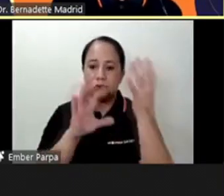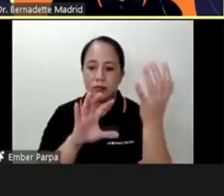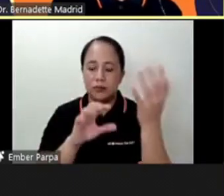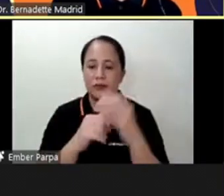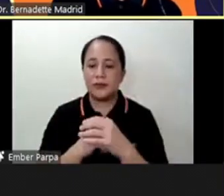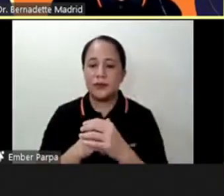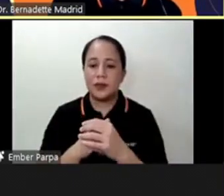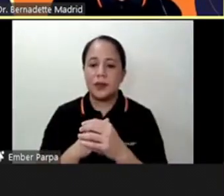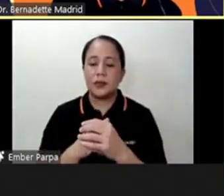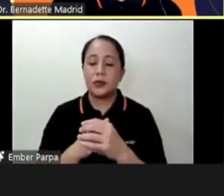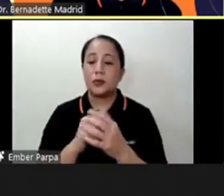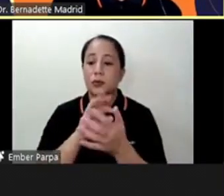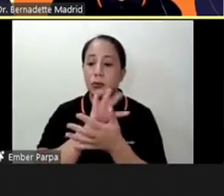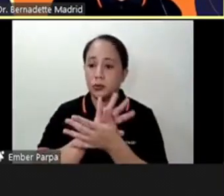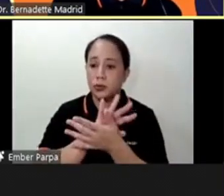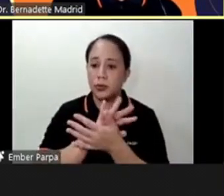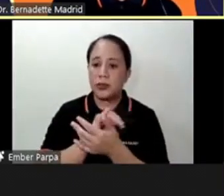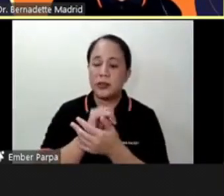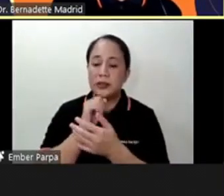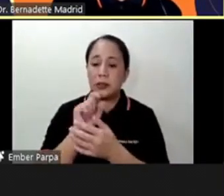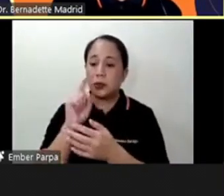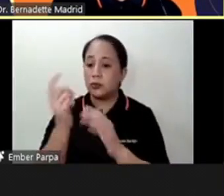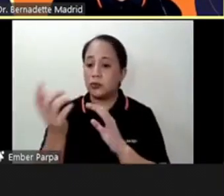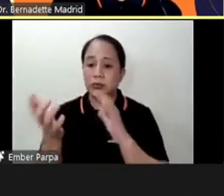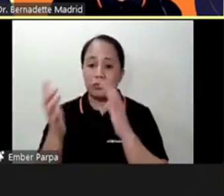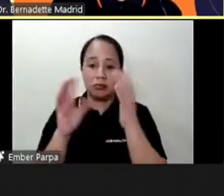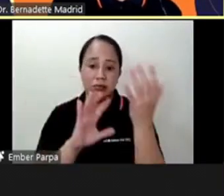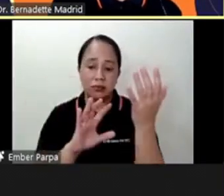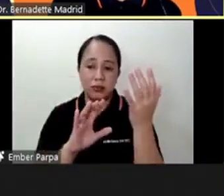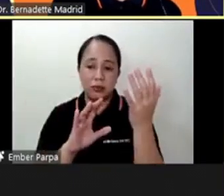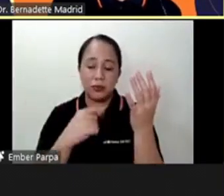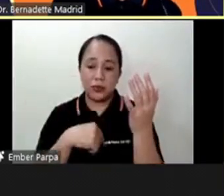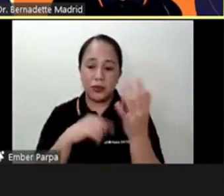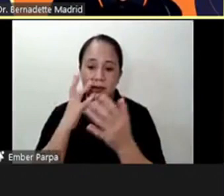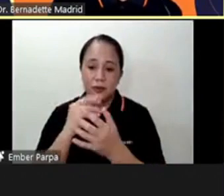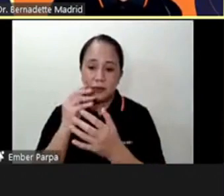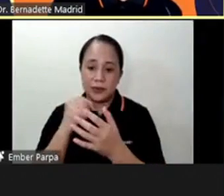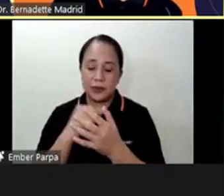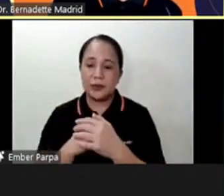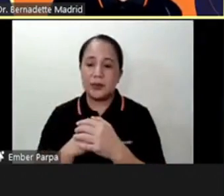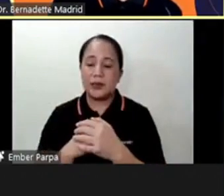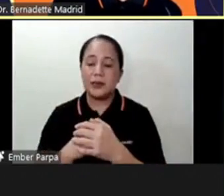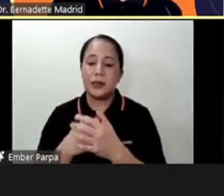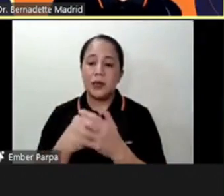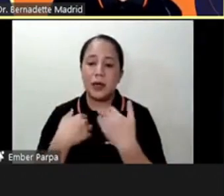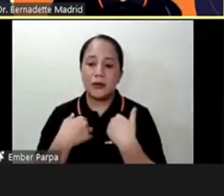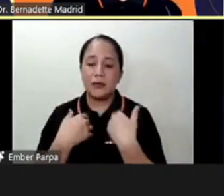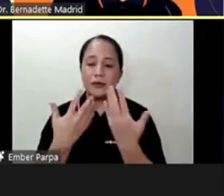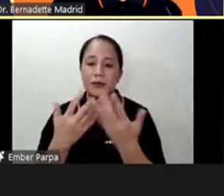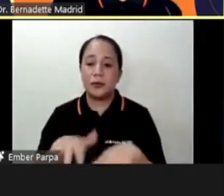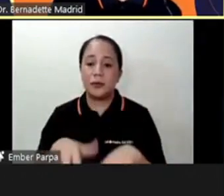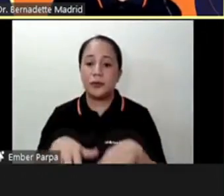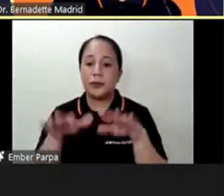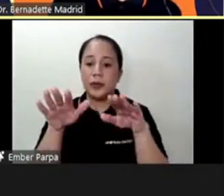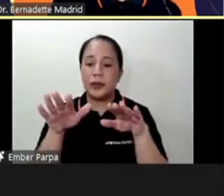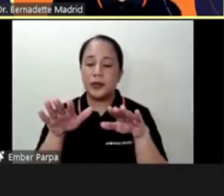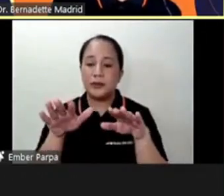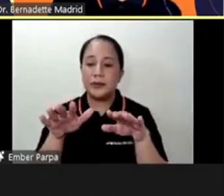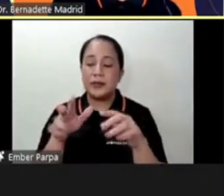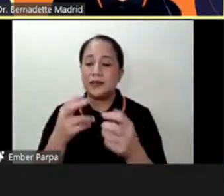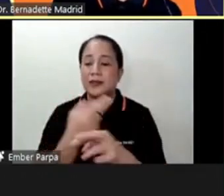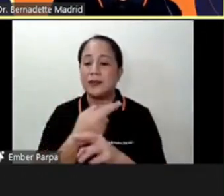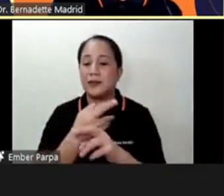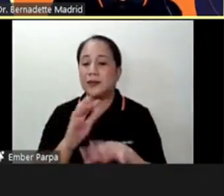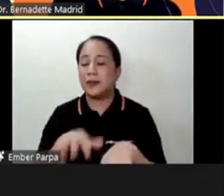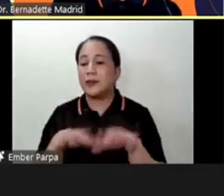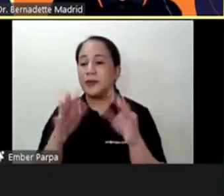So COVID is not the only disaster that we are facing. This one is just a flood, the ordinary flood in